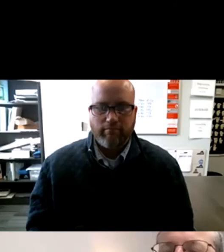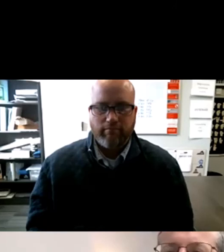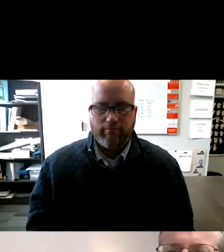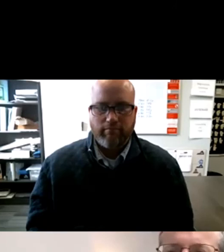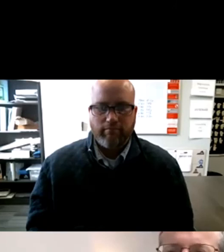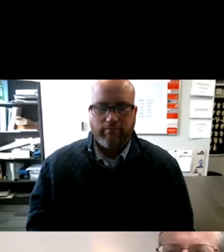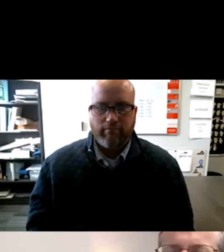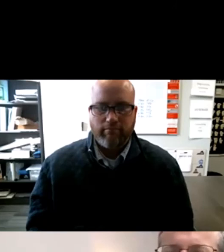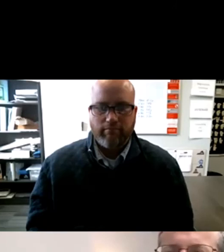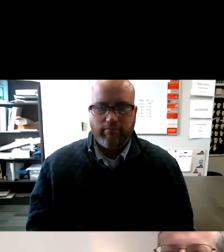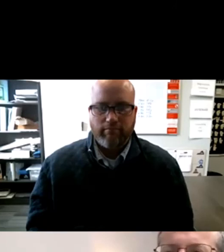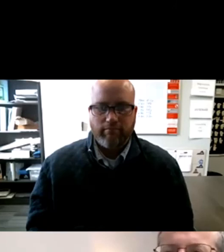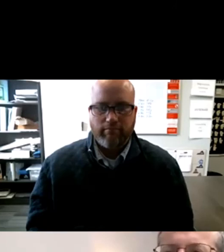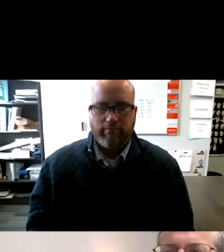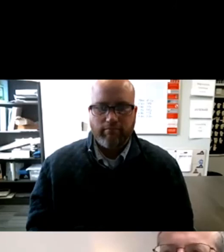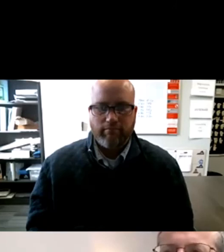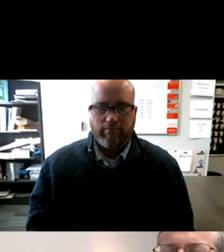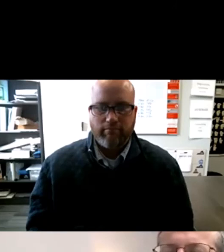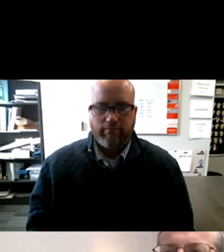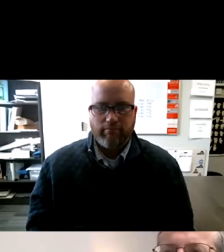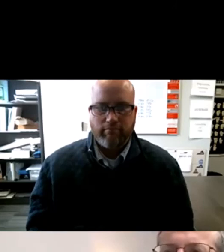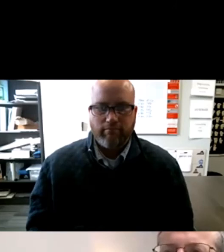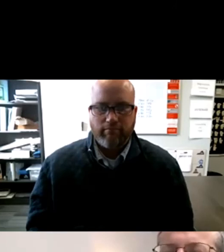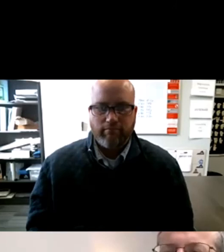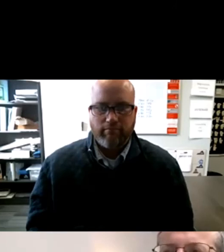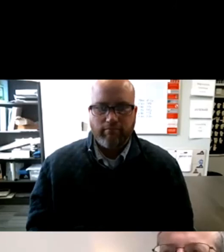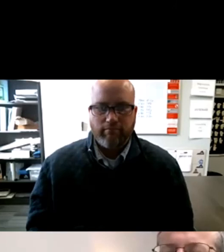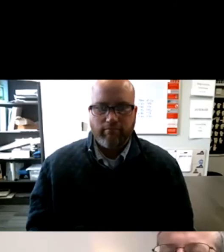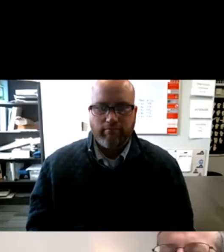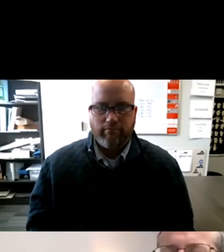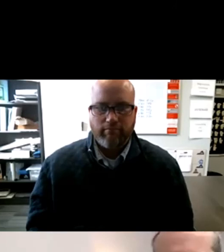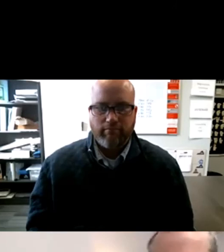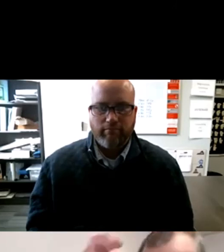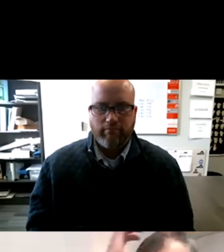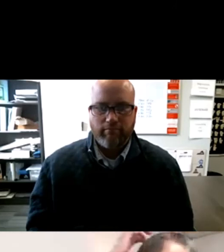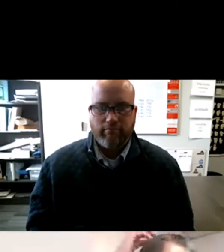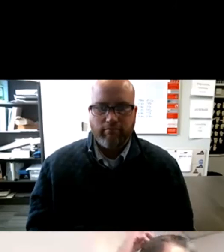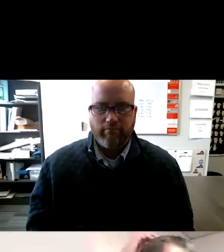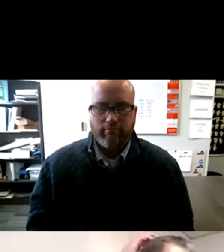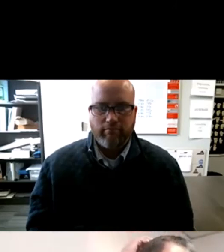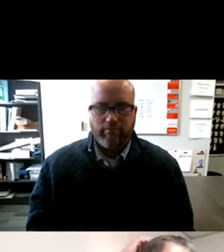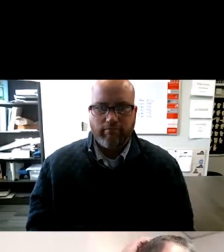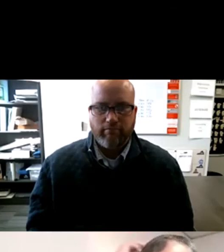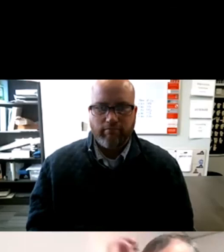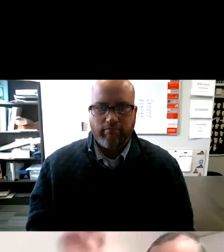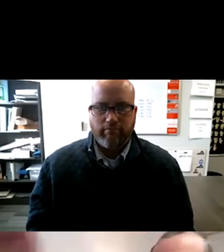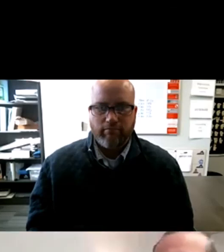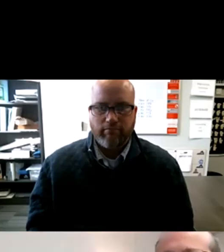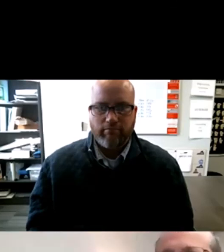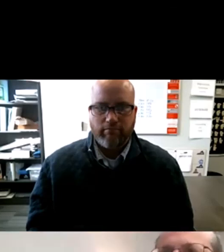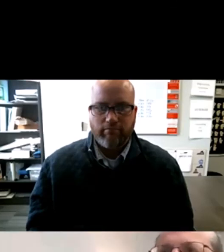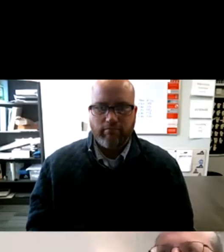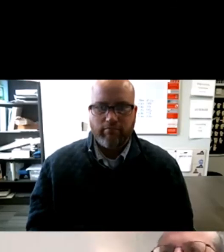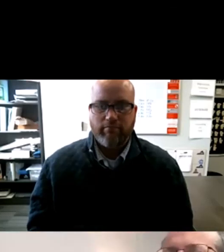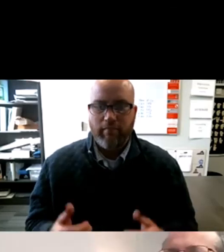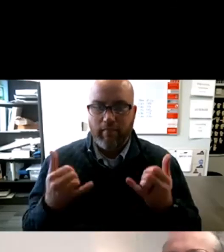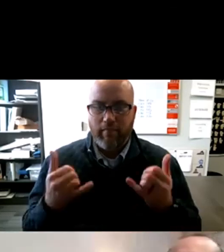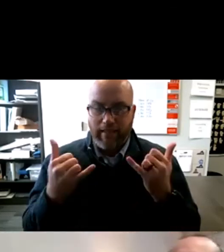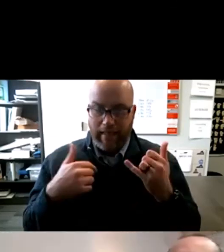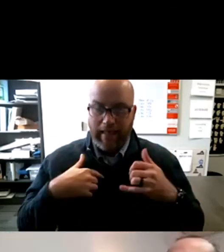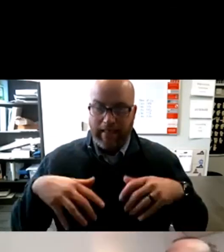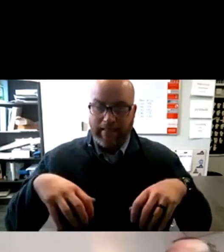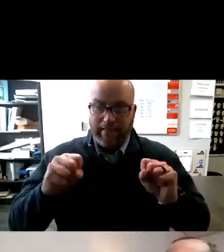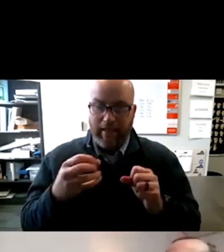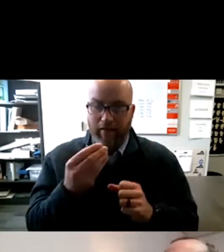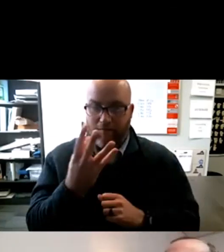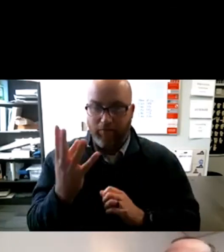continuar manteniendo seguro a usted mismo y sus seres amados. Gracias. I wanted to take a few minutes and